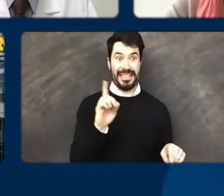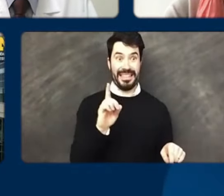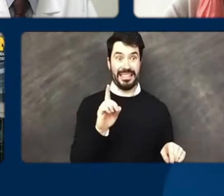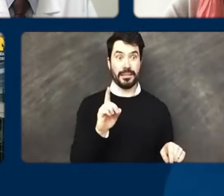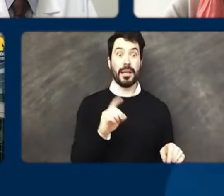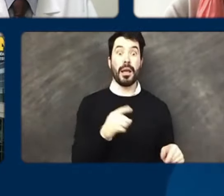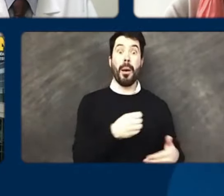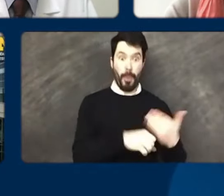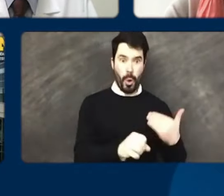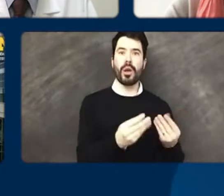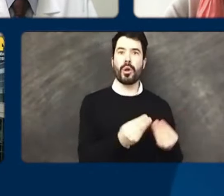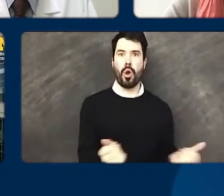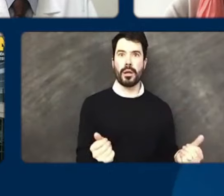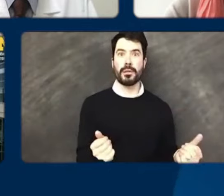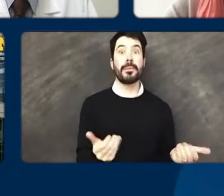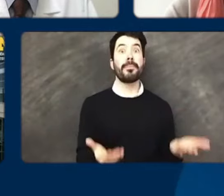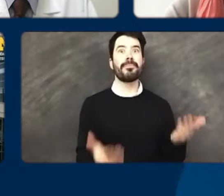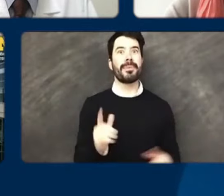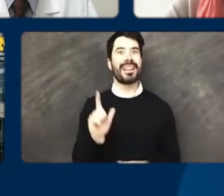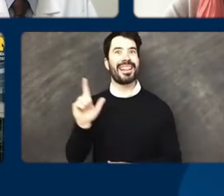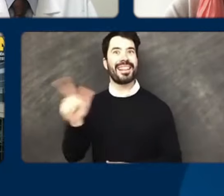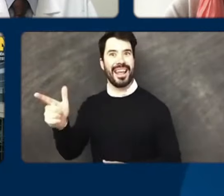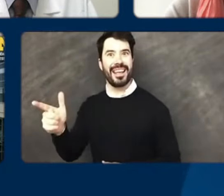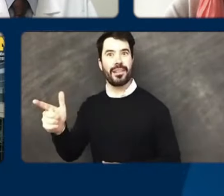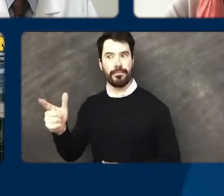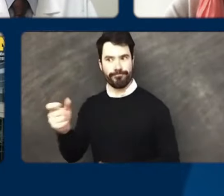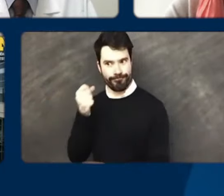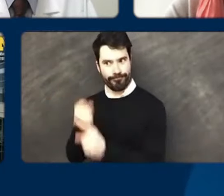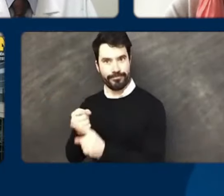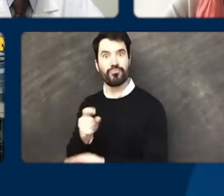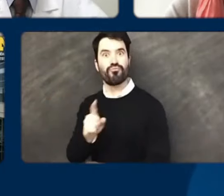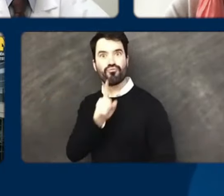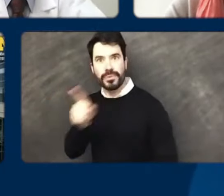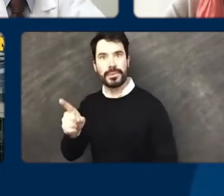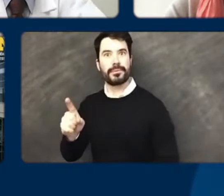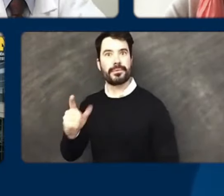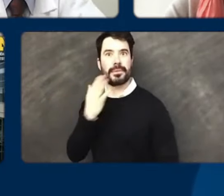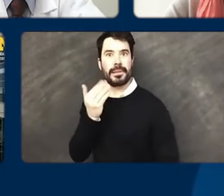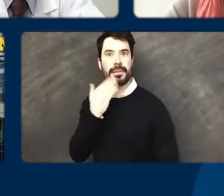not pregnant. And so we need to do primary care and look.